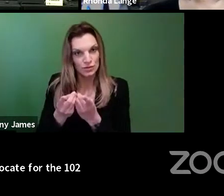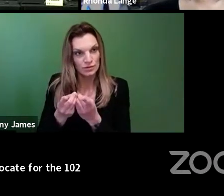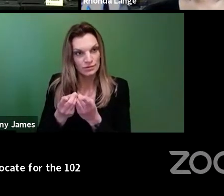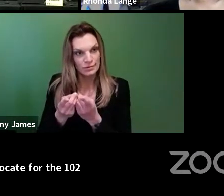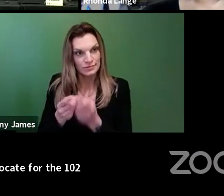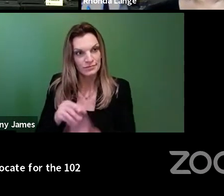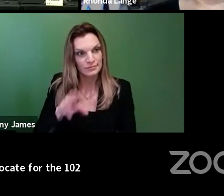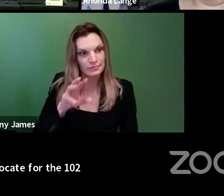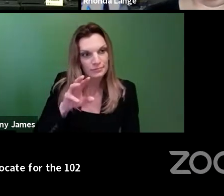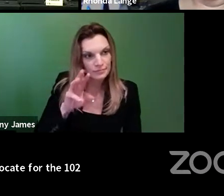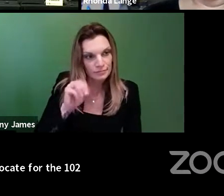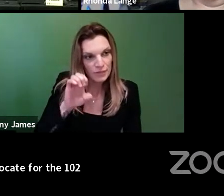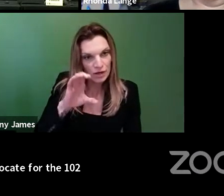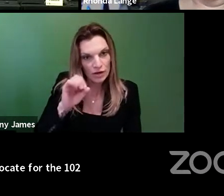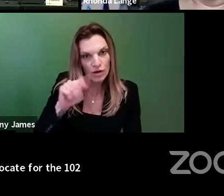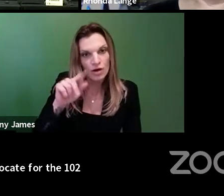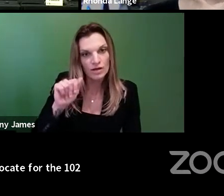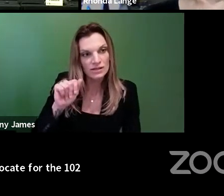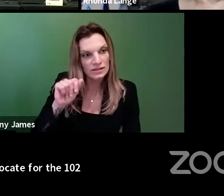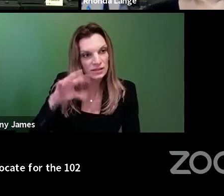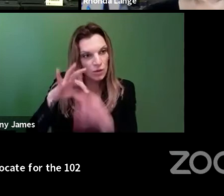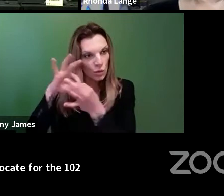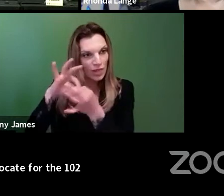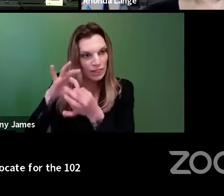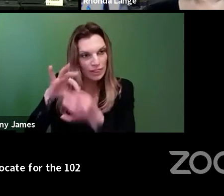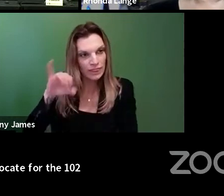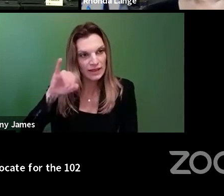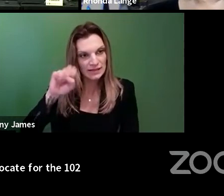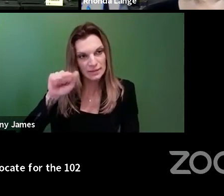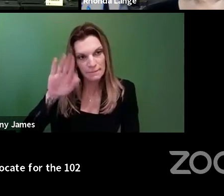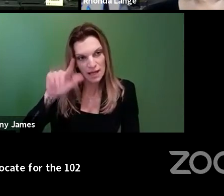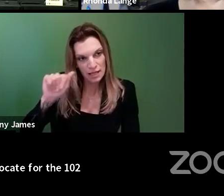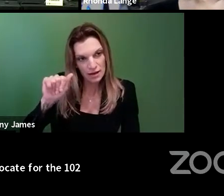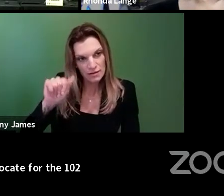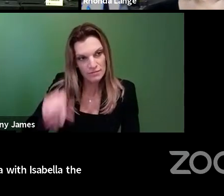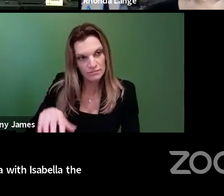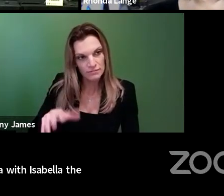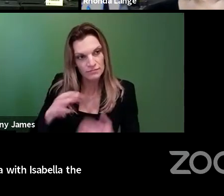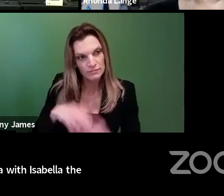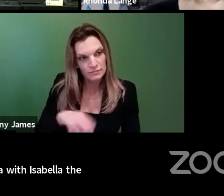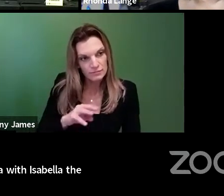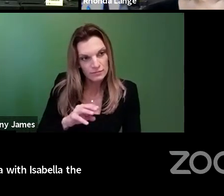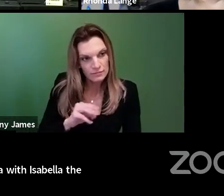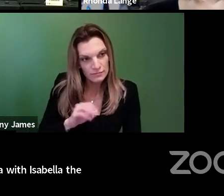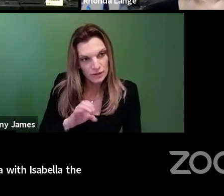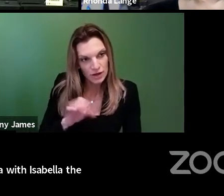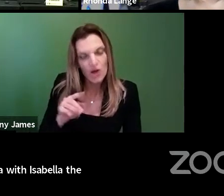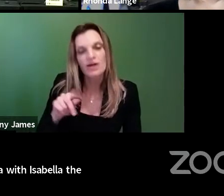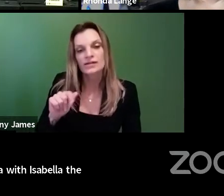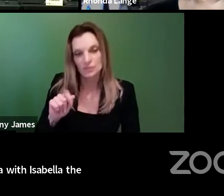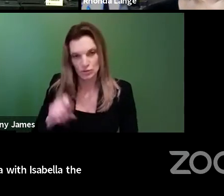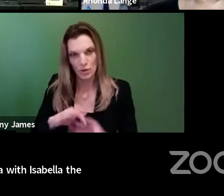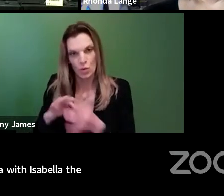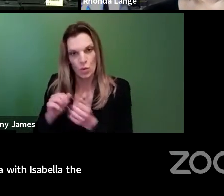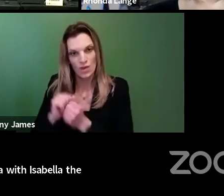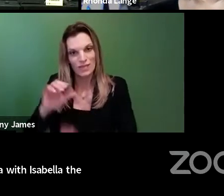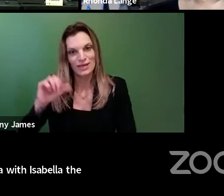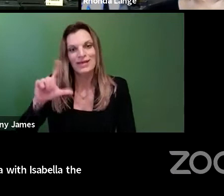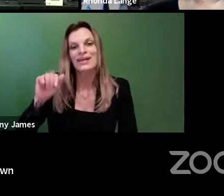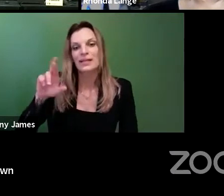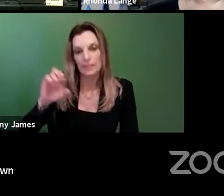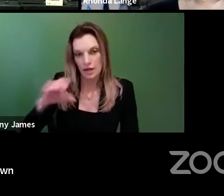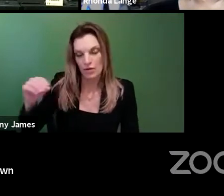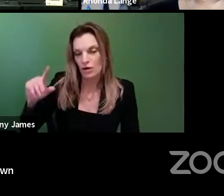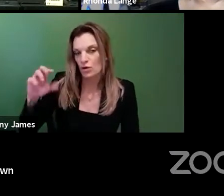Mecosta County with Isabella, the 33rd to be drawn Mecosta Isabella with Clare and Gratiot County. And